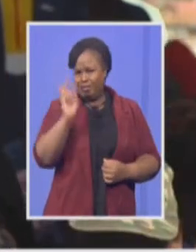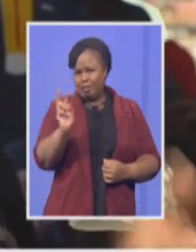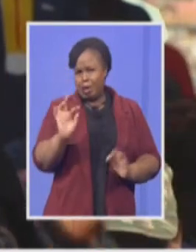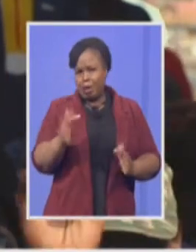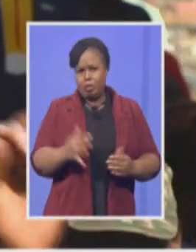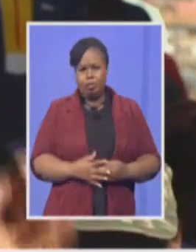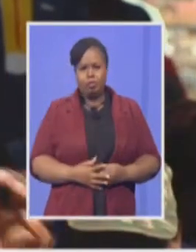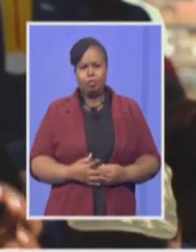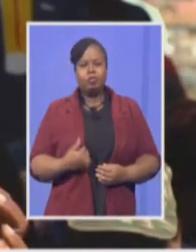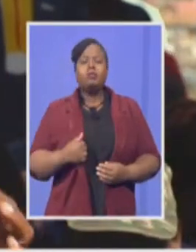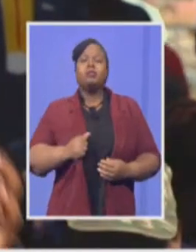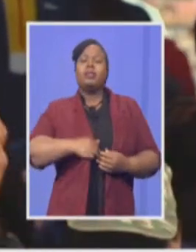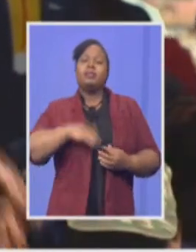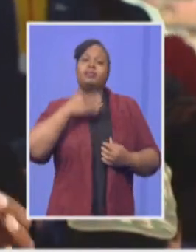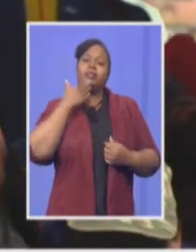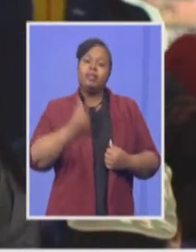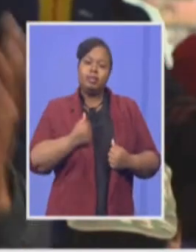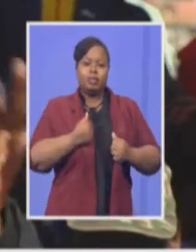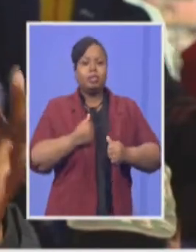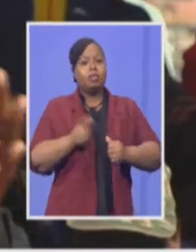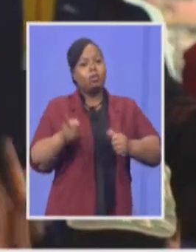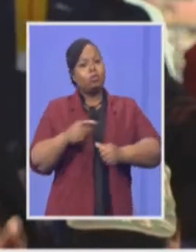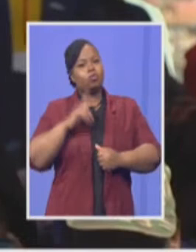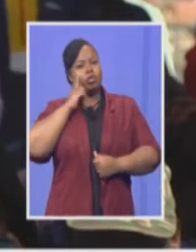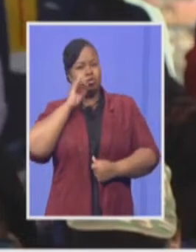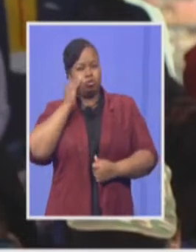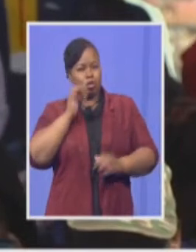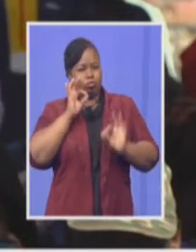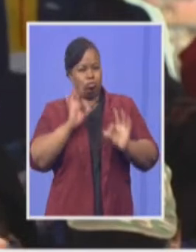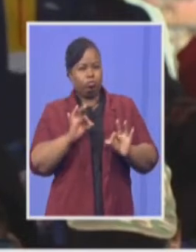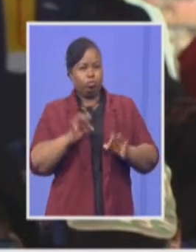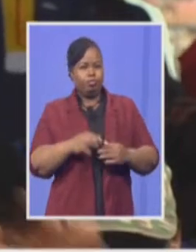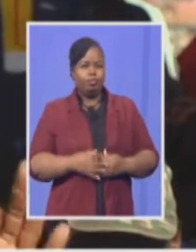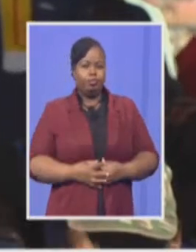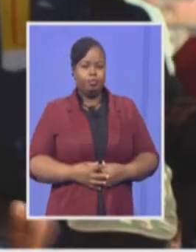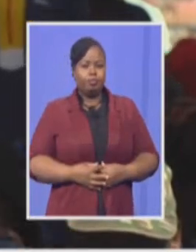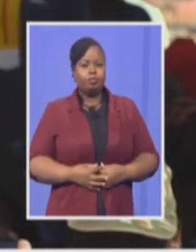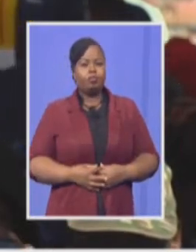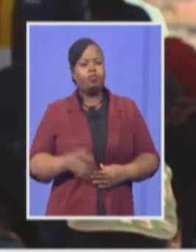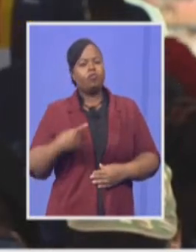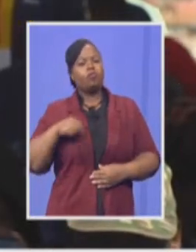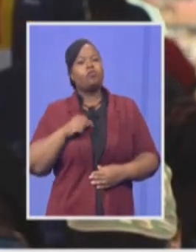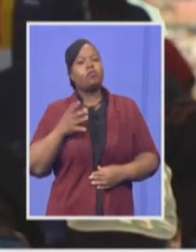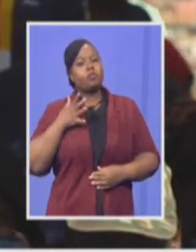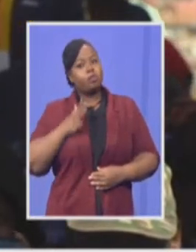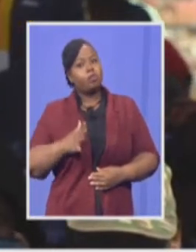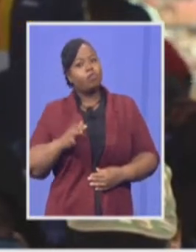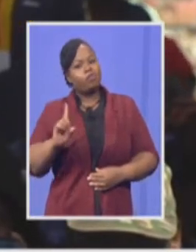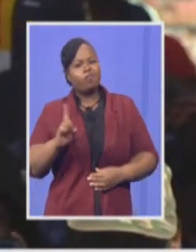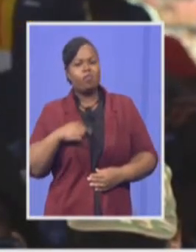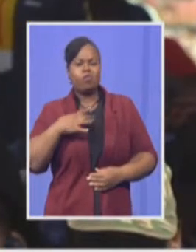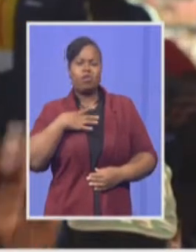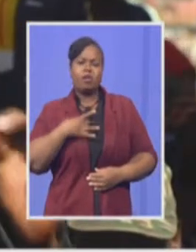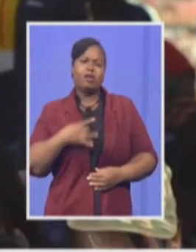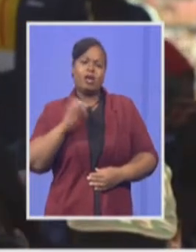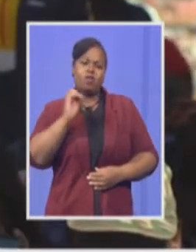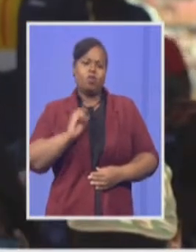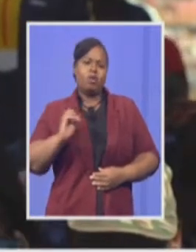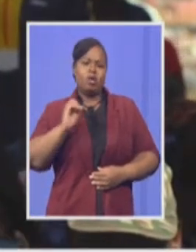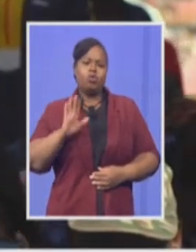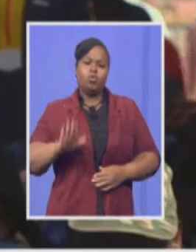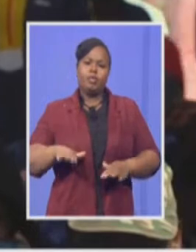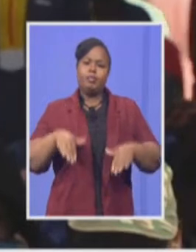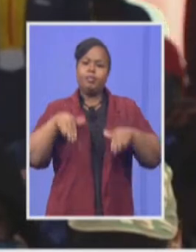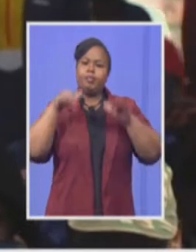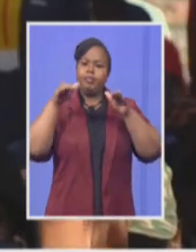enjani kodwa siyacela ukuthi naleyo niyibukisise kakhulu esikhalelayo kakhulu nje siyayithanda thina eOrlando sikhulela